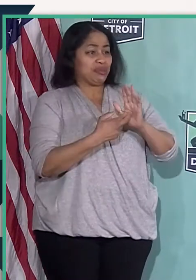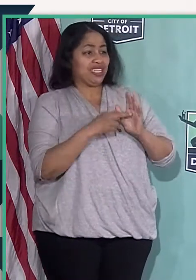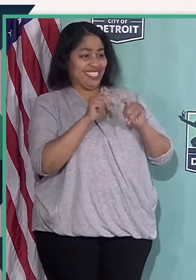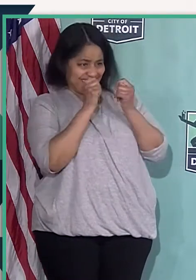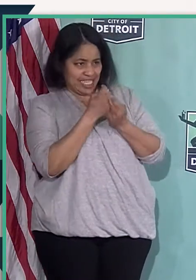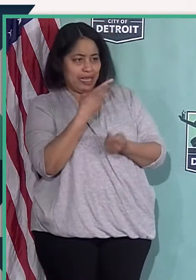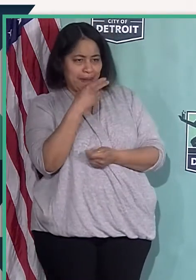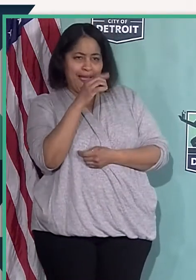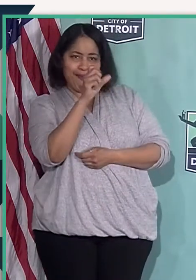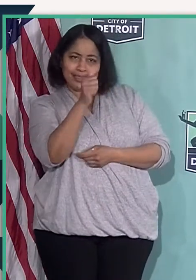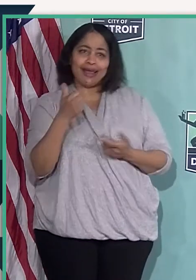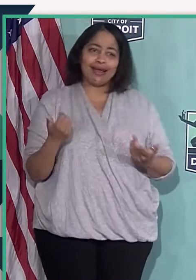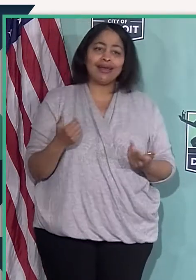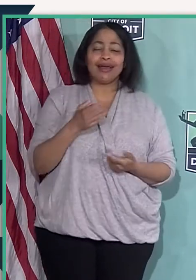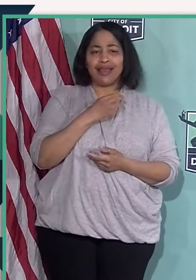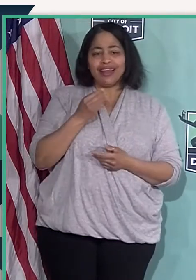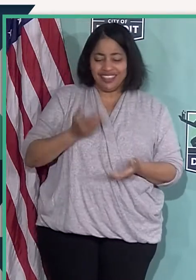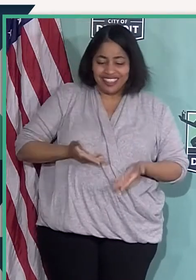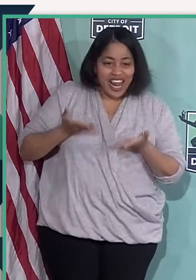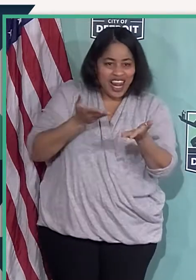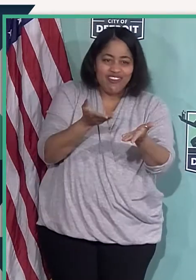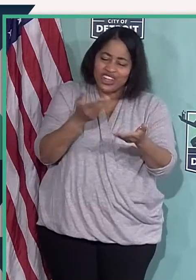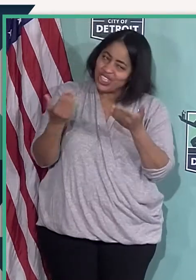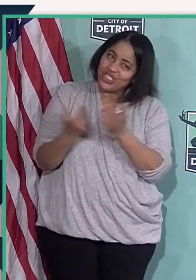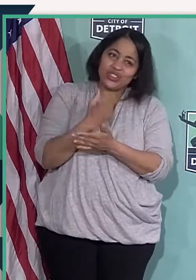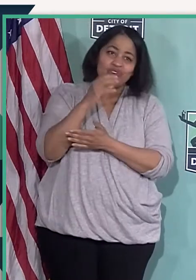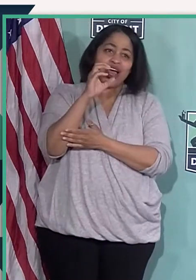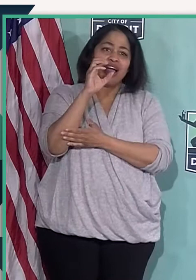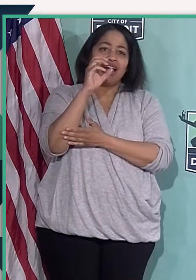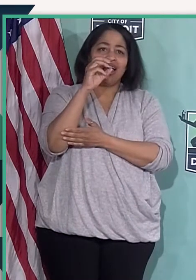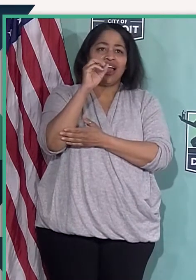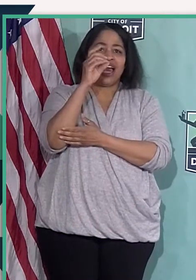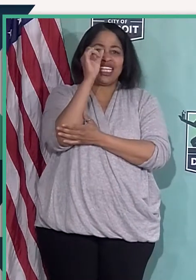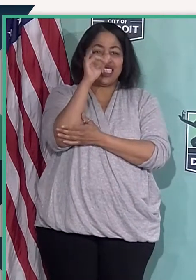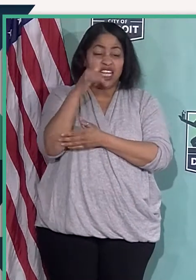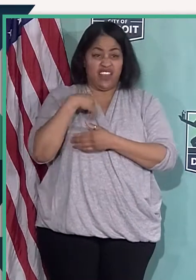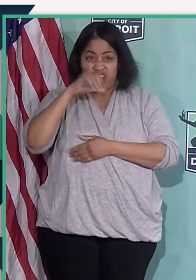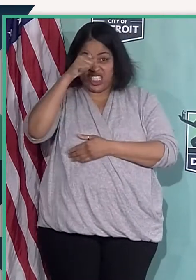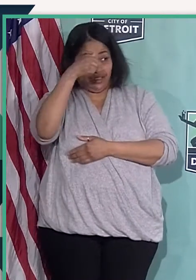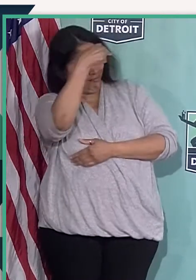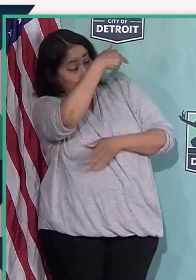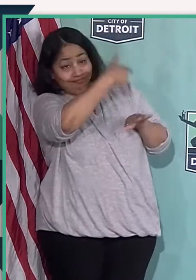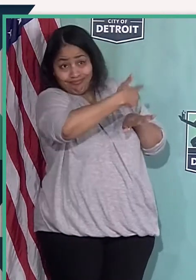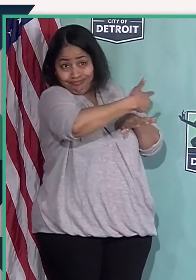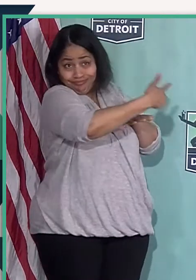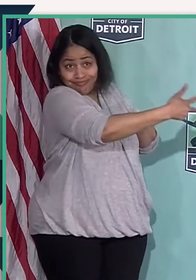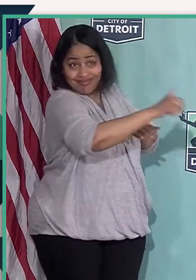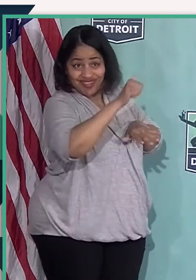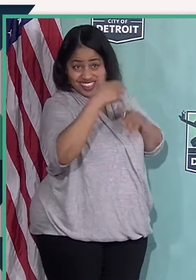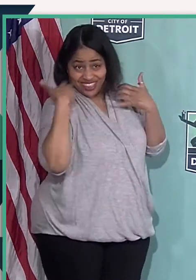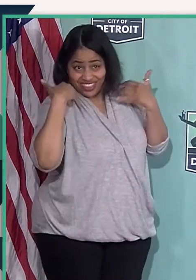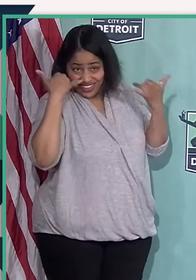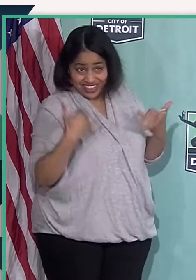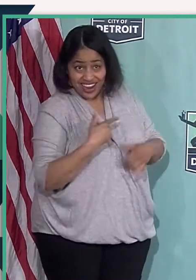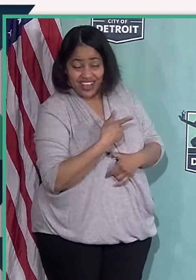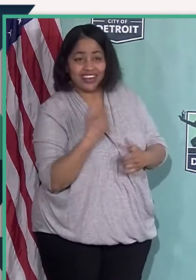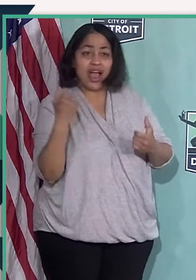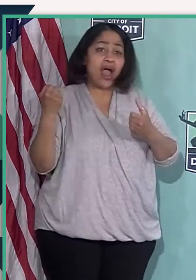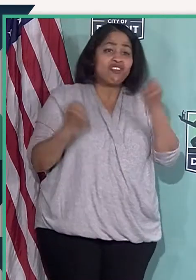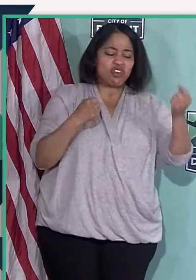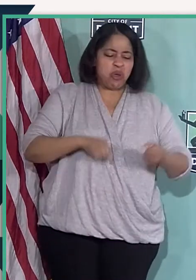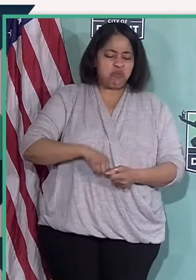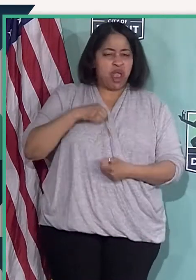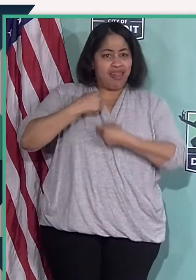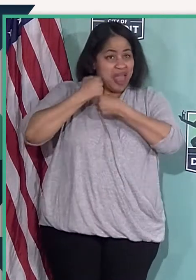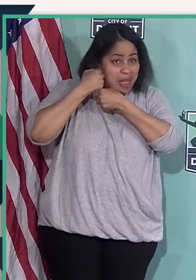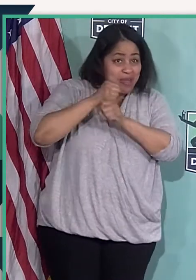Honda and deliver these new Odysseys. There's 10 of them sitting right in the parking lot outside. Vehicles that were proudly